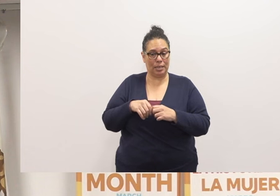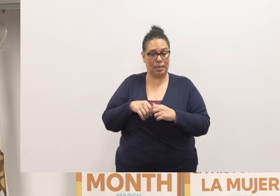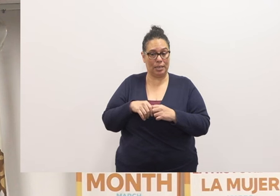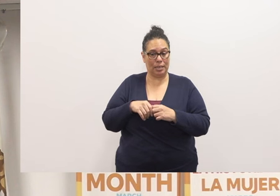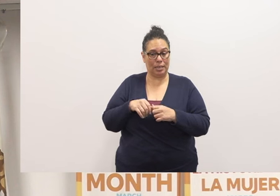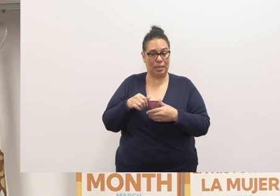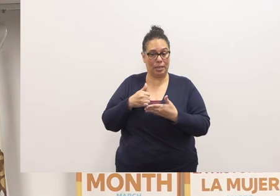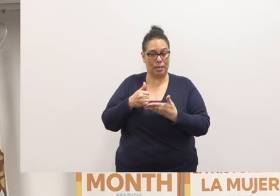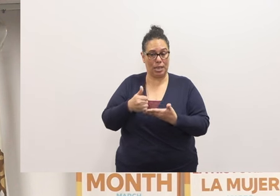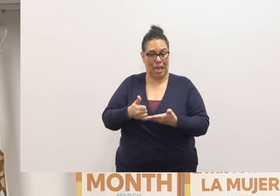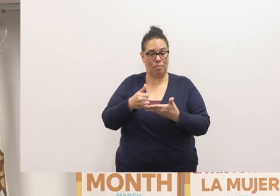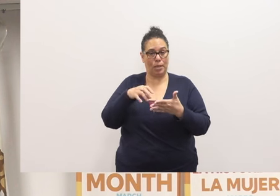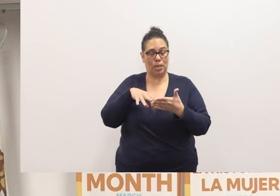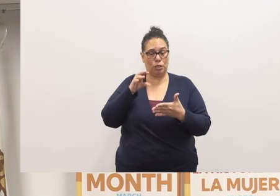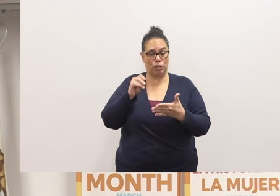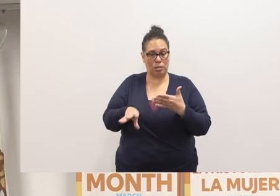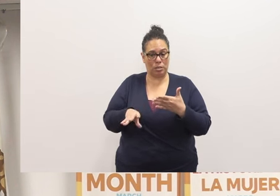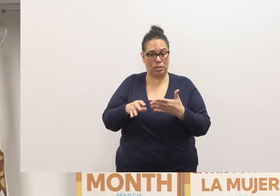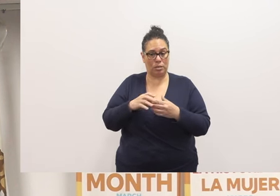to help students,